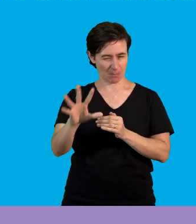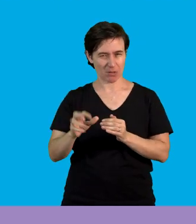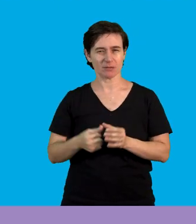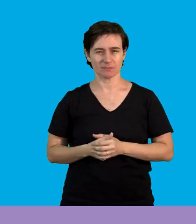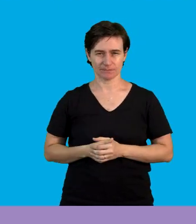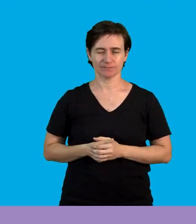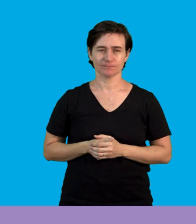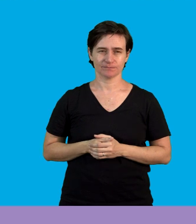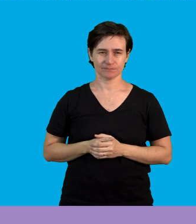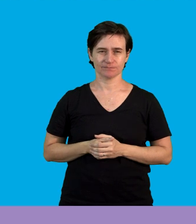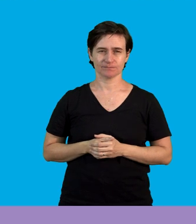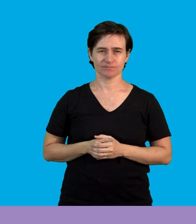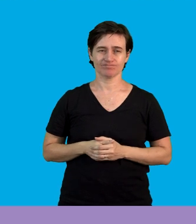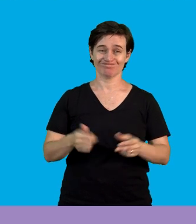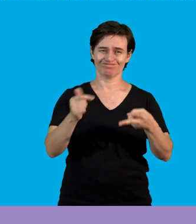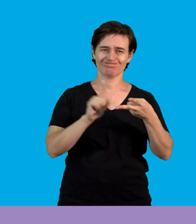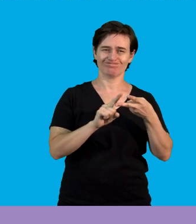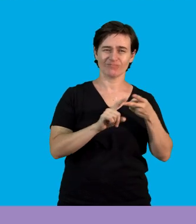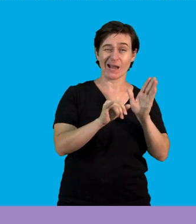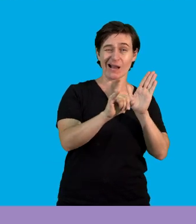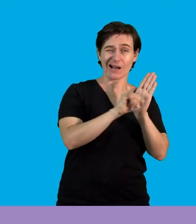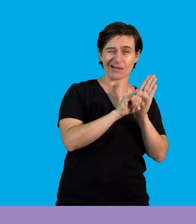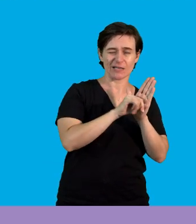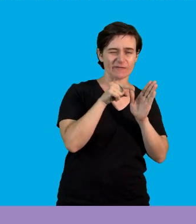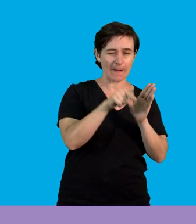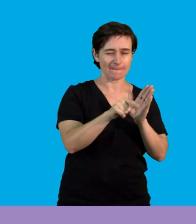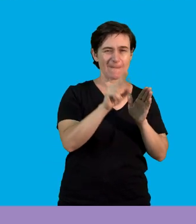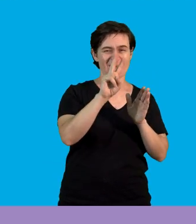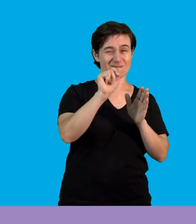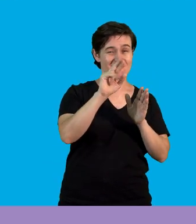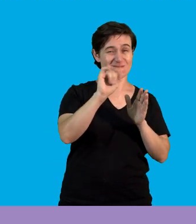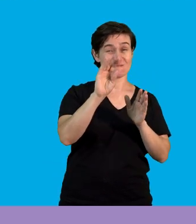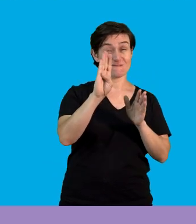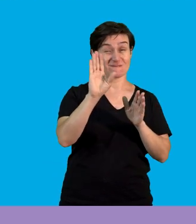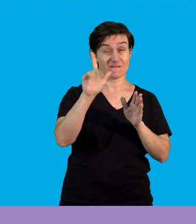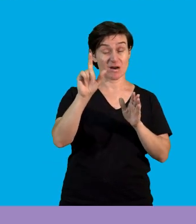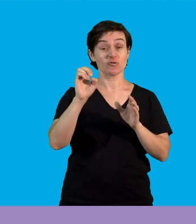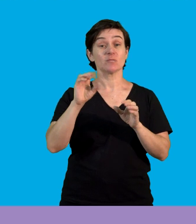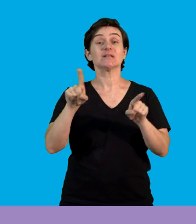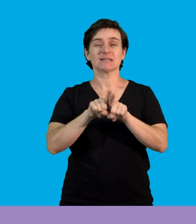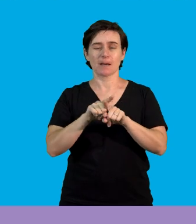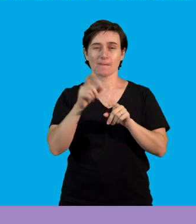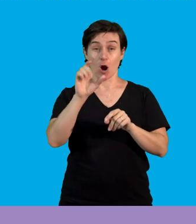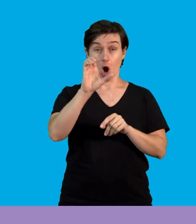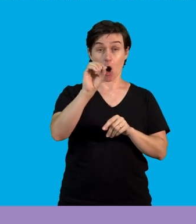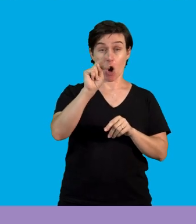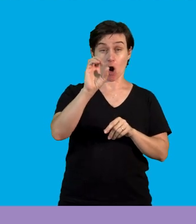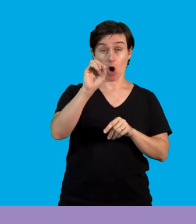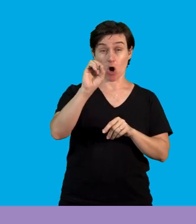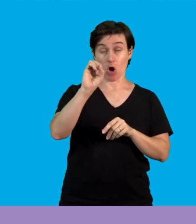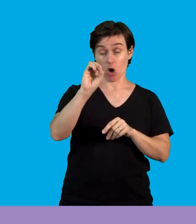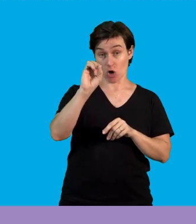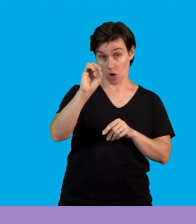represented in symbolic form, identify variables and constants in